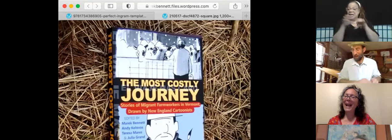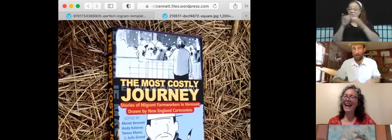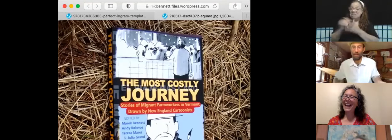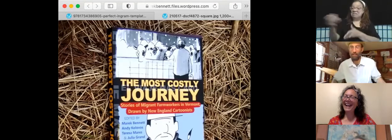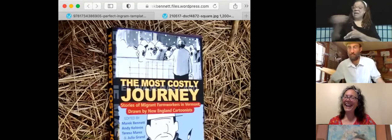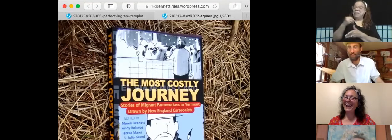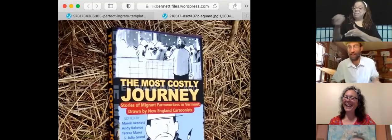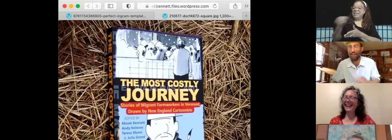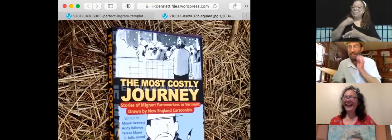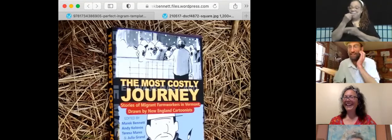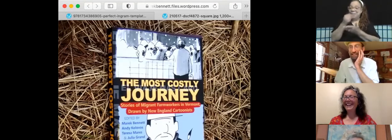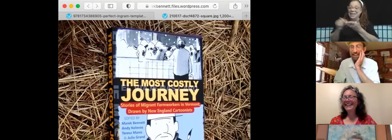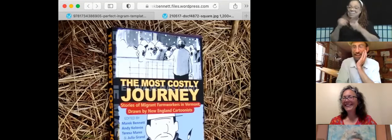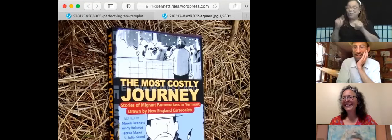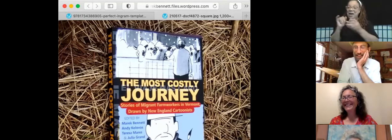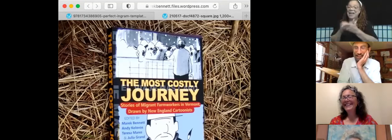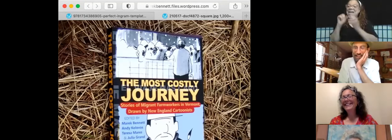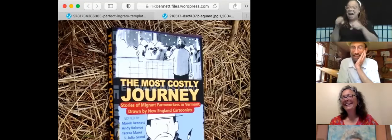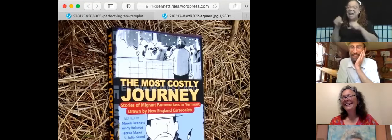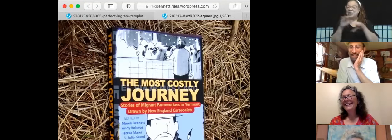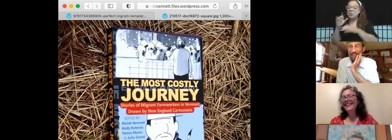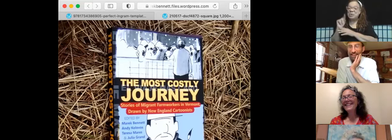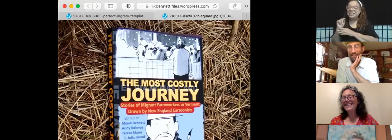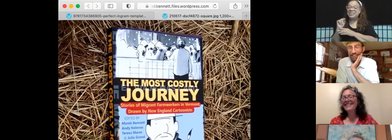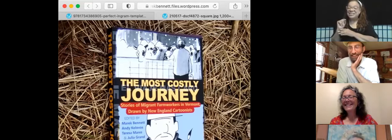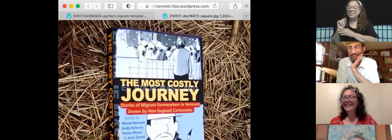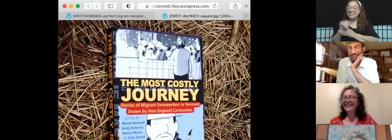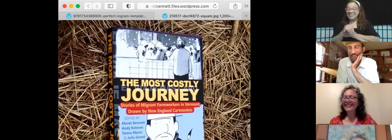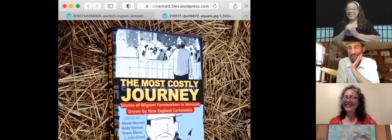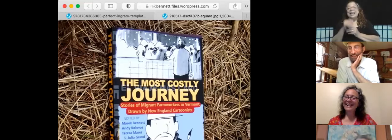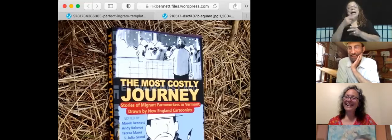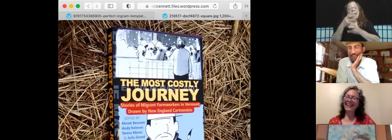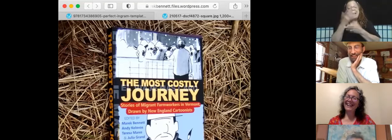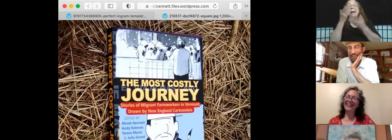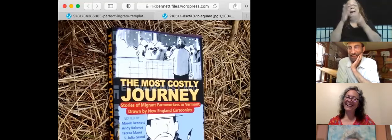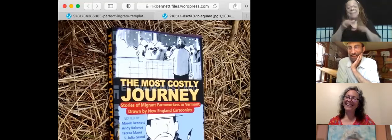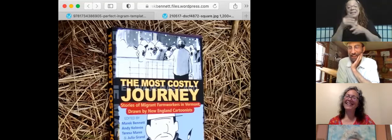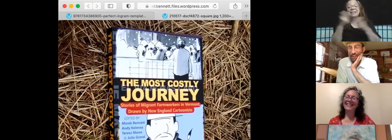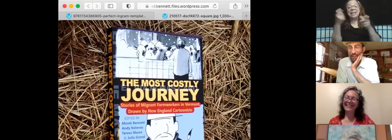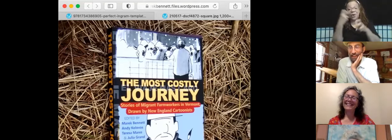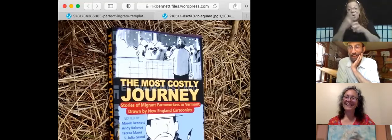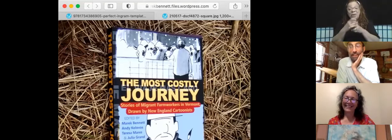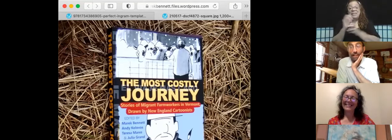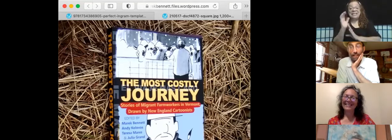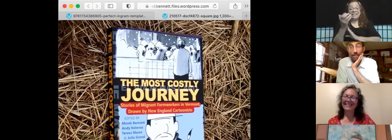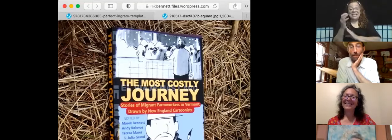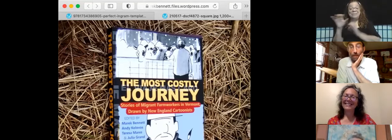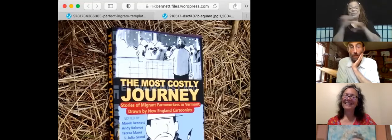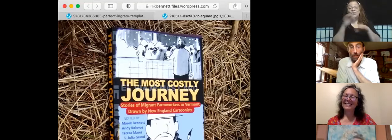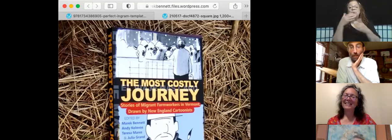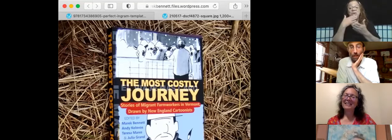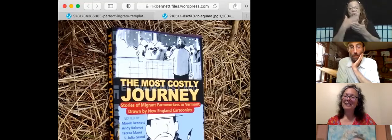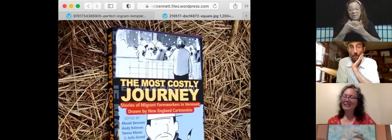Where's the pen? All right, let me try that. I bet it's a lot harder than it seems to do it well. It